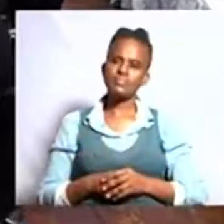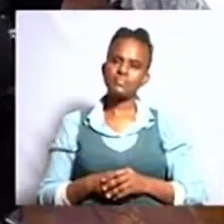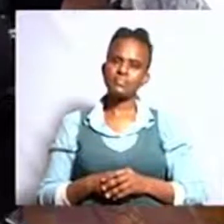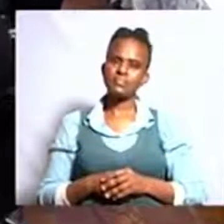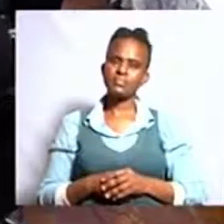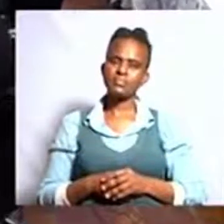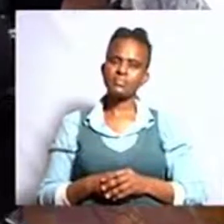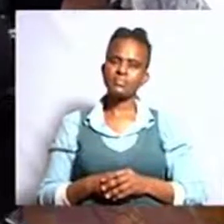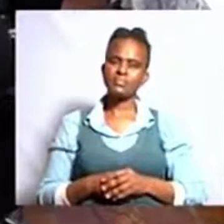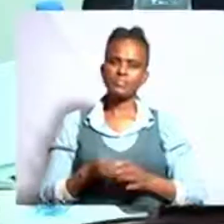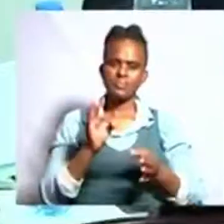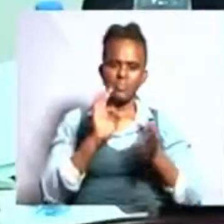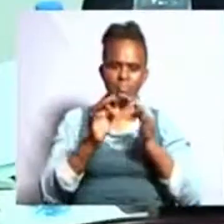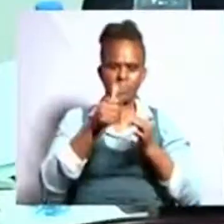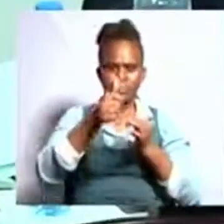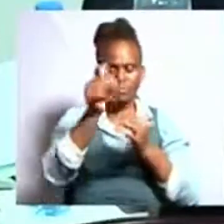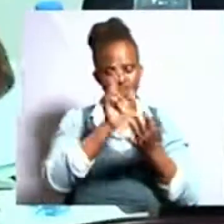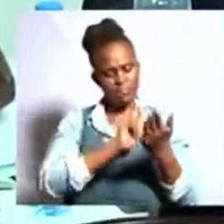if you read